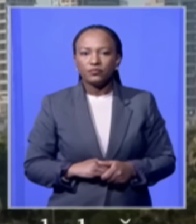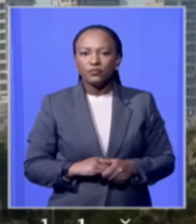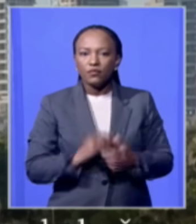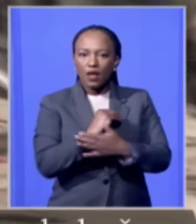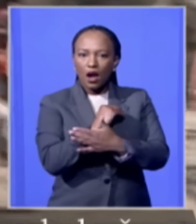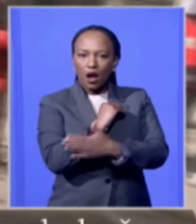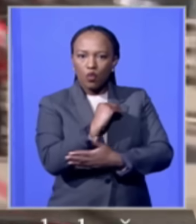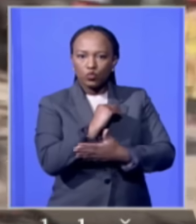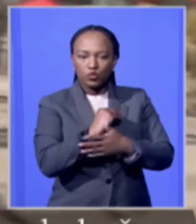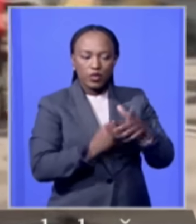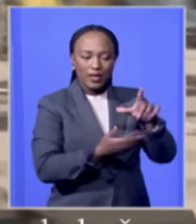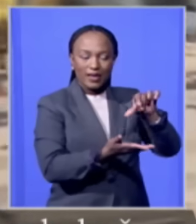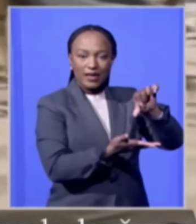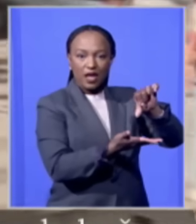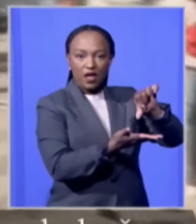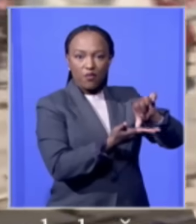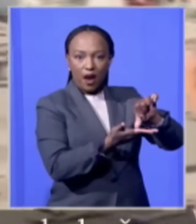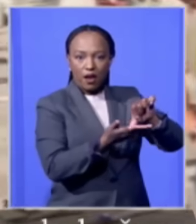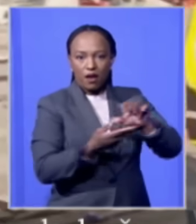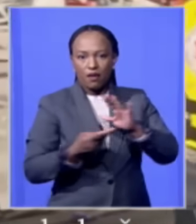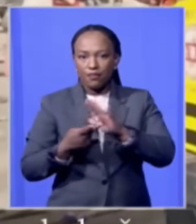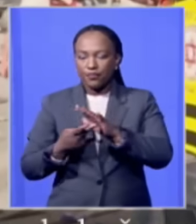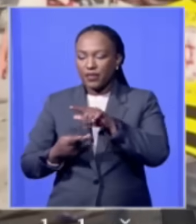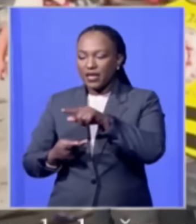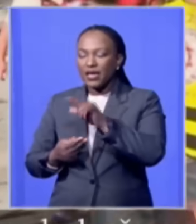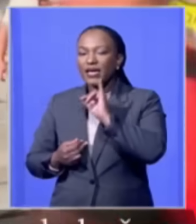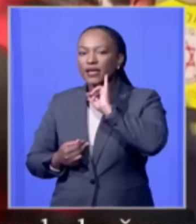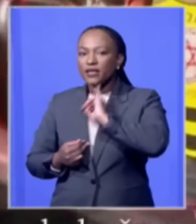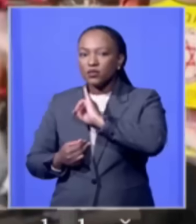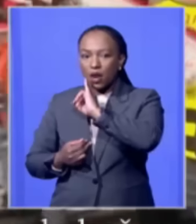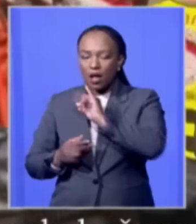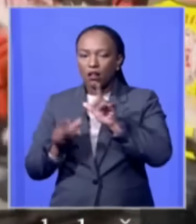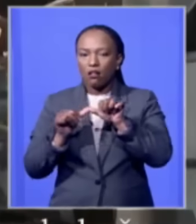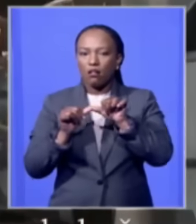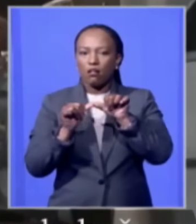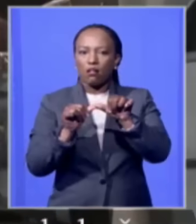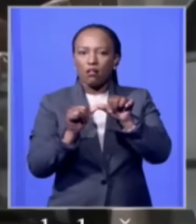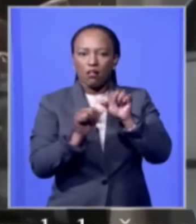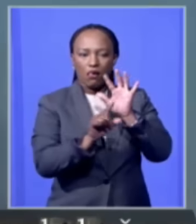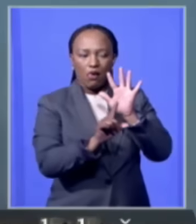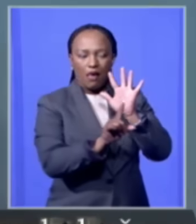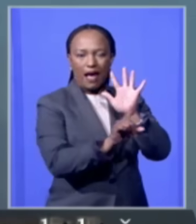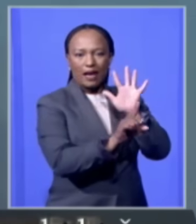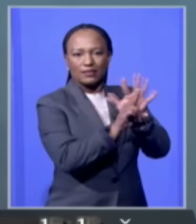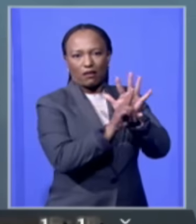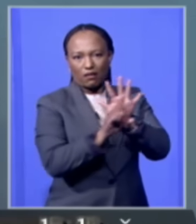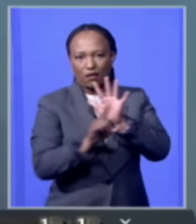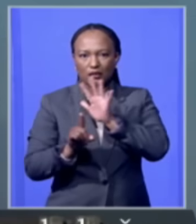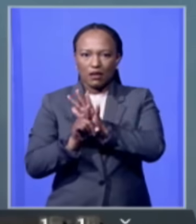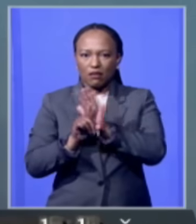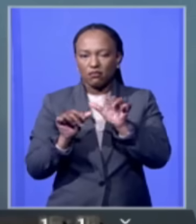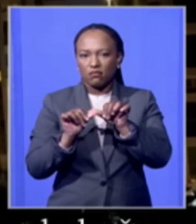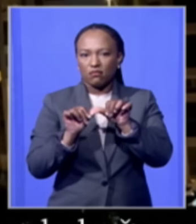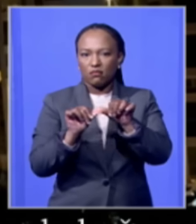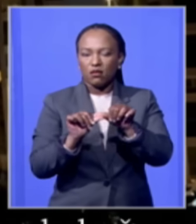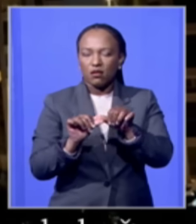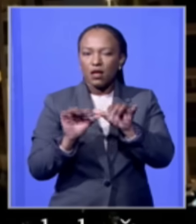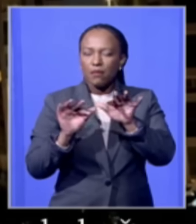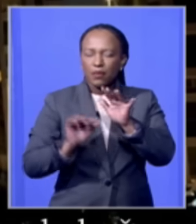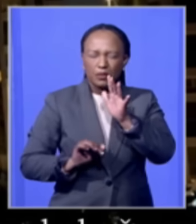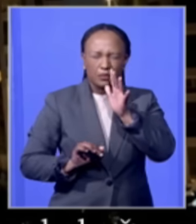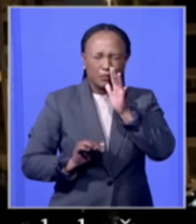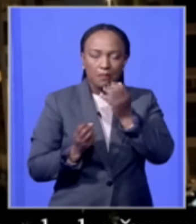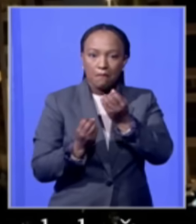le ya Israel di tšwela pele go fošana ka dithuthupi ge ntwa yeo e fetago ka maphelo a batho ba magolo e tsena letšatšing